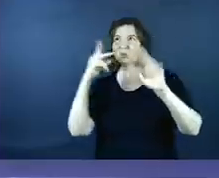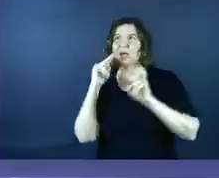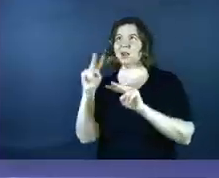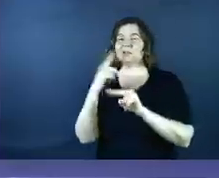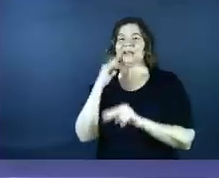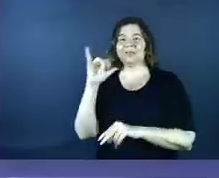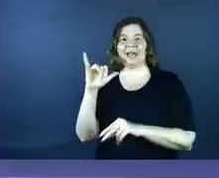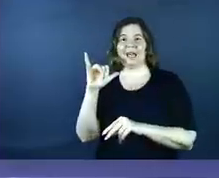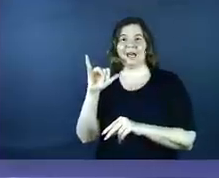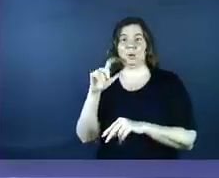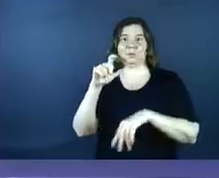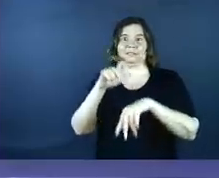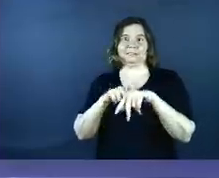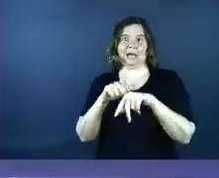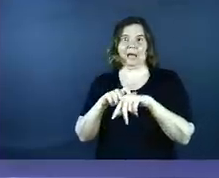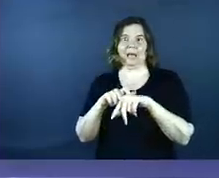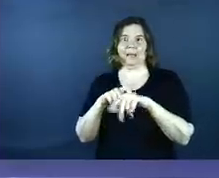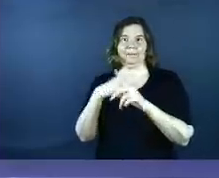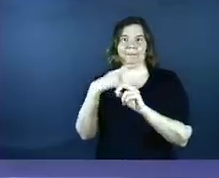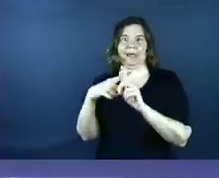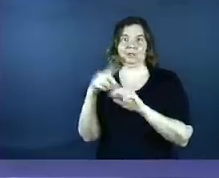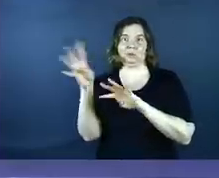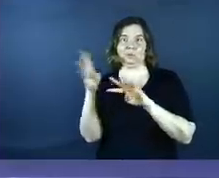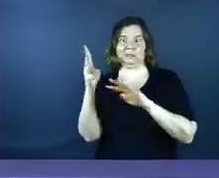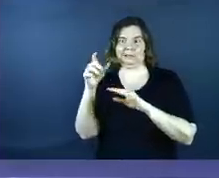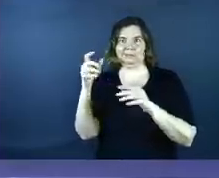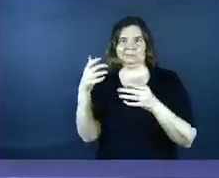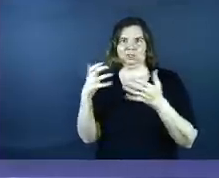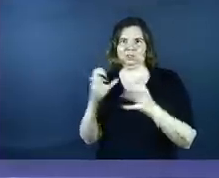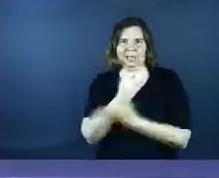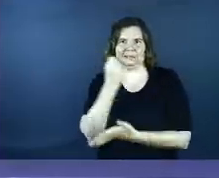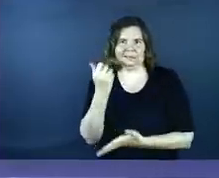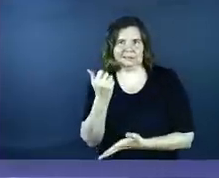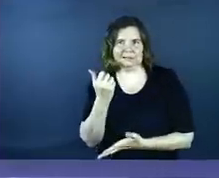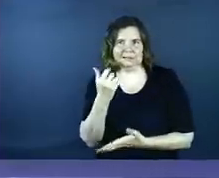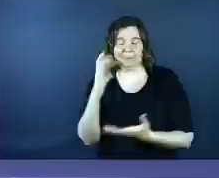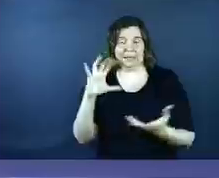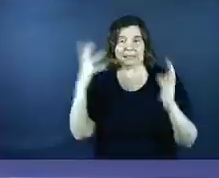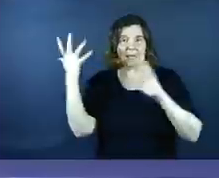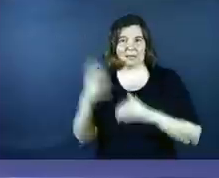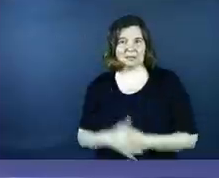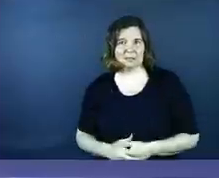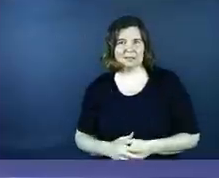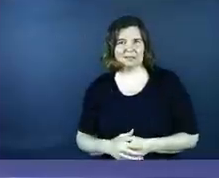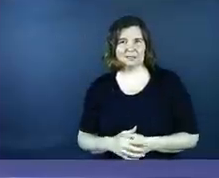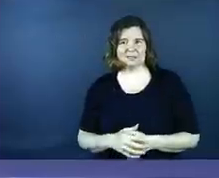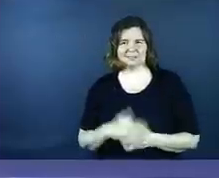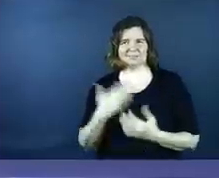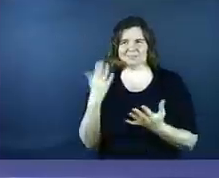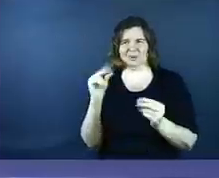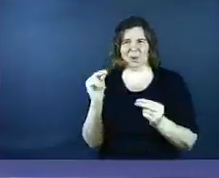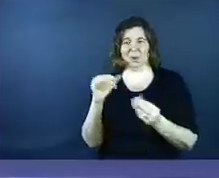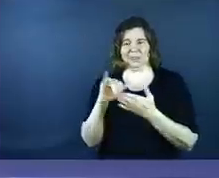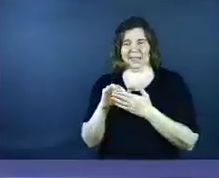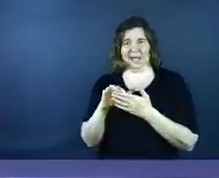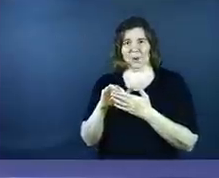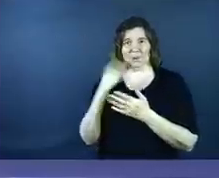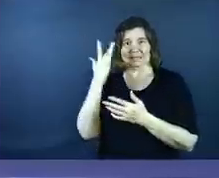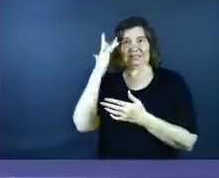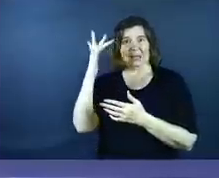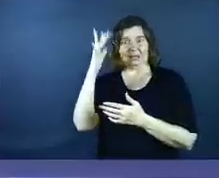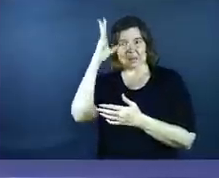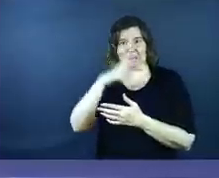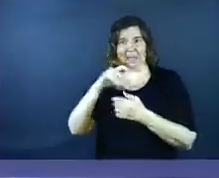say that that was just time plus chance plus chaos brought you that. No, that was